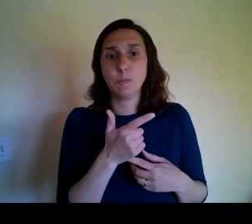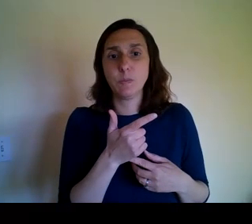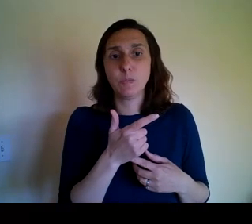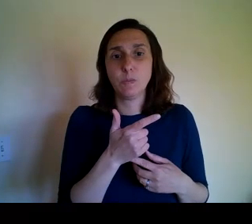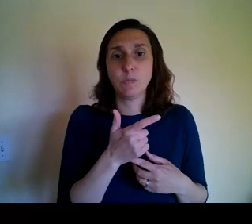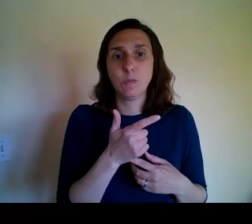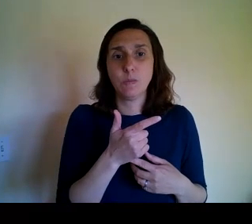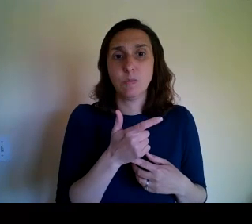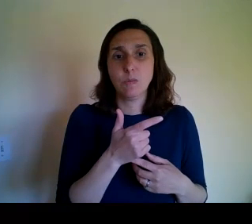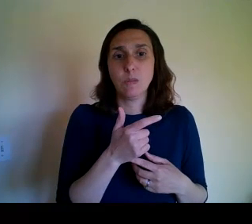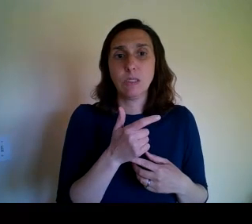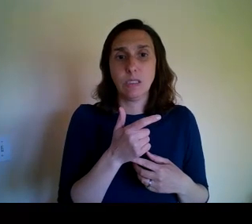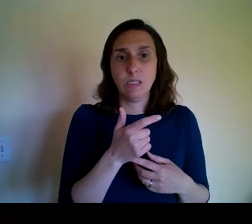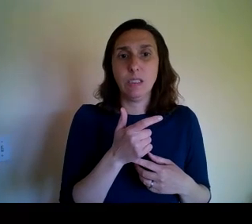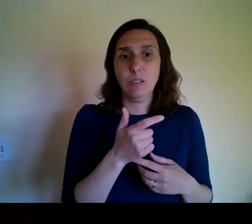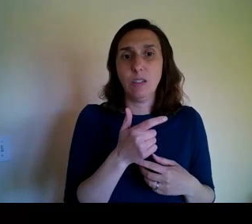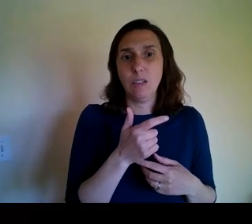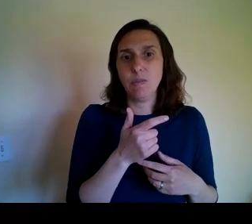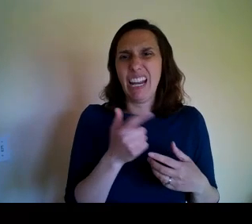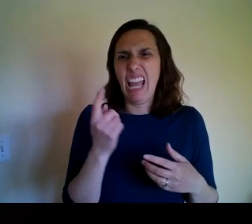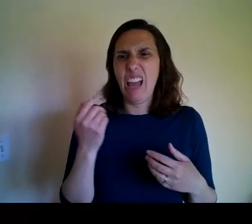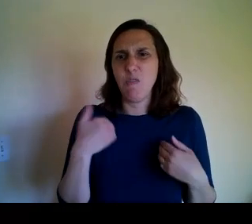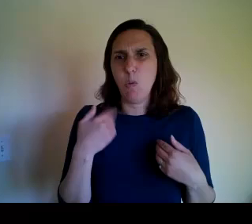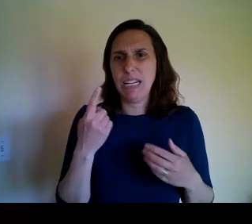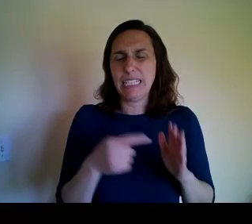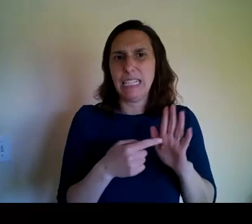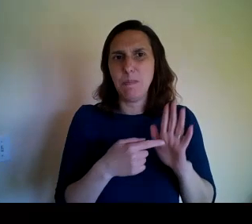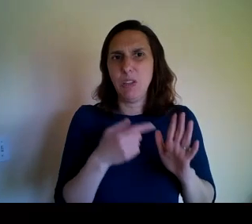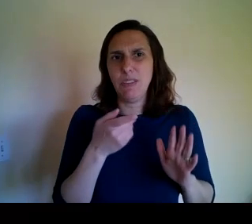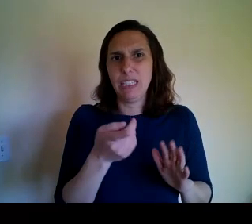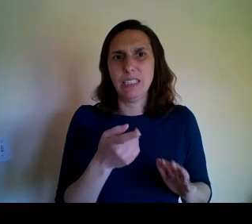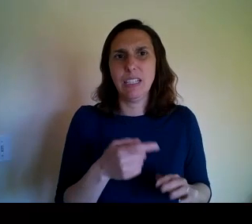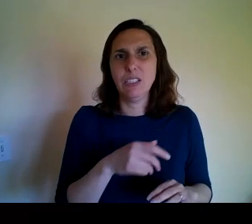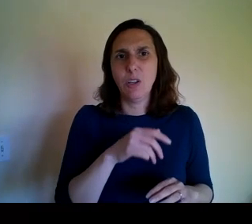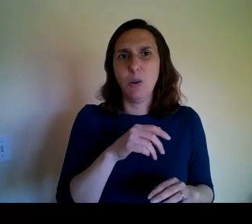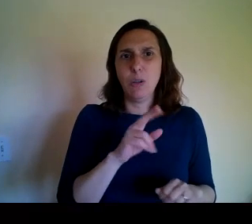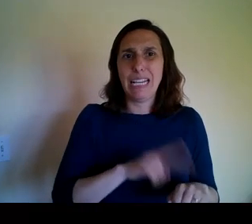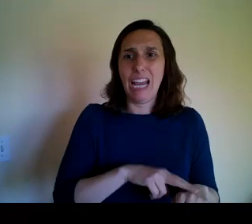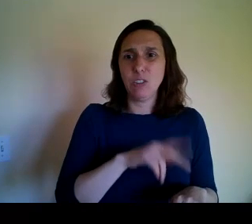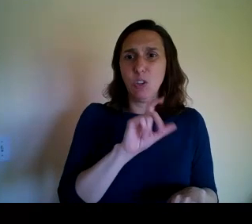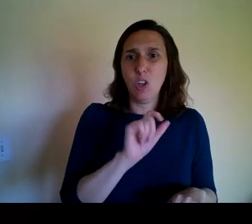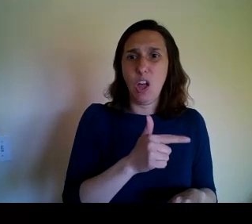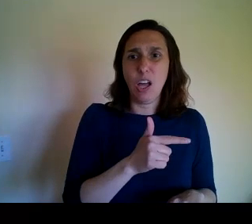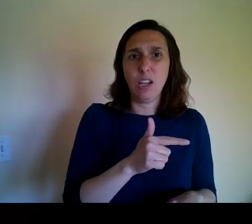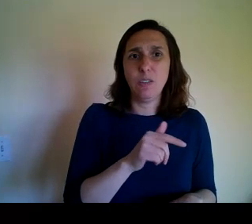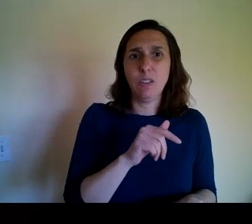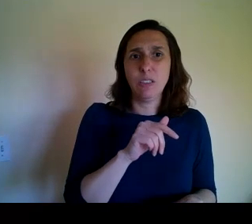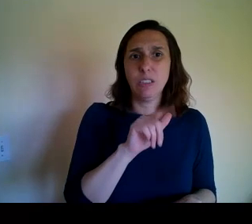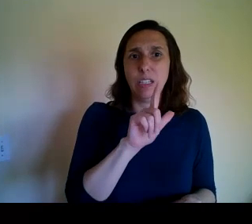one function. And here's a good example of that. I have the natural log of 2e